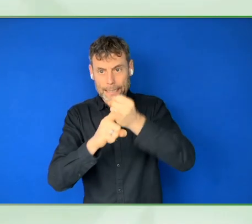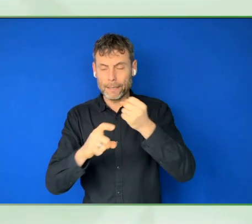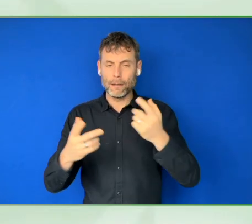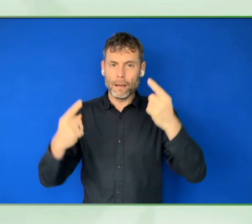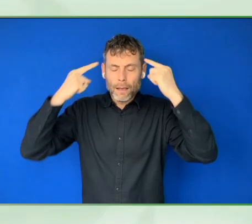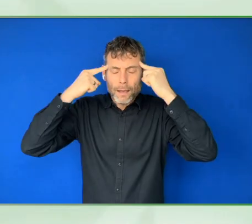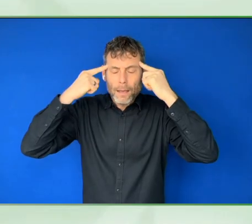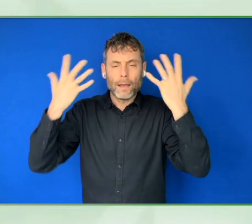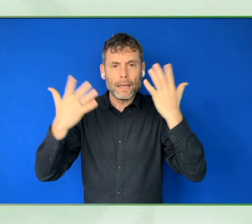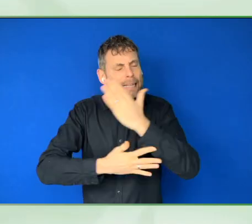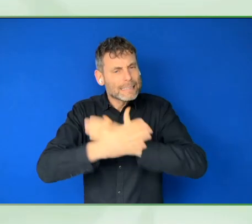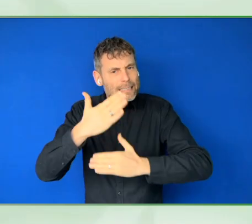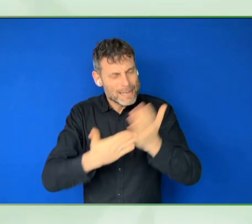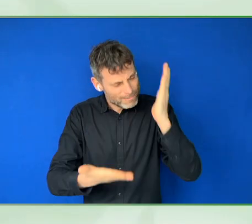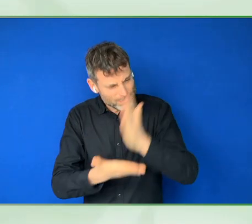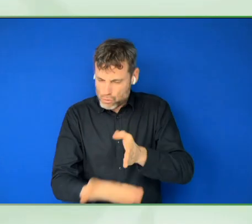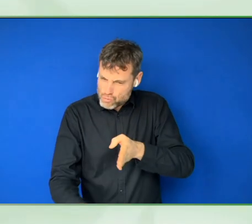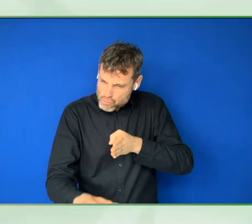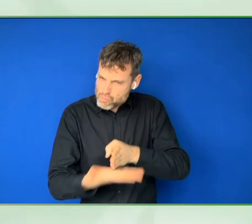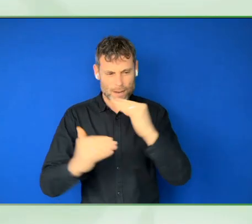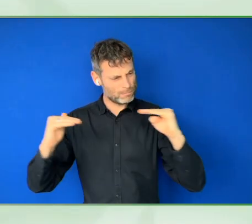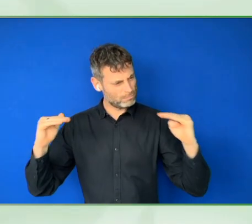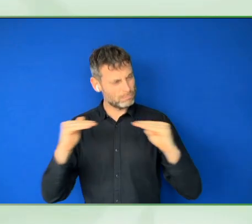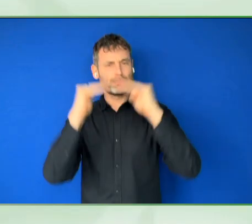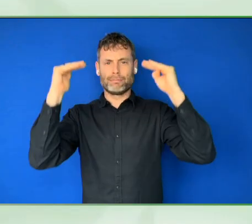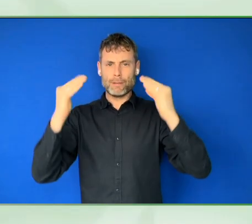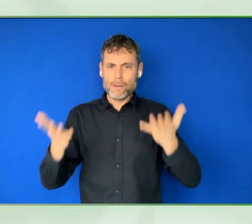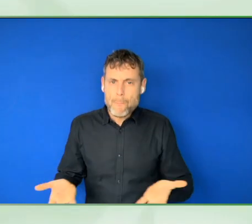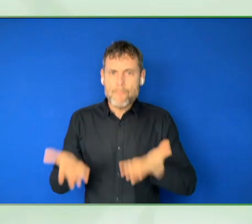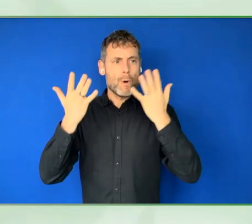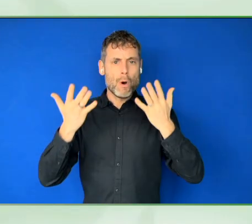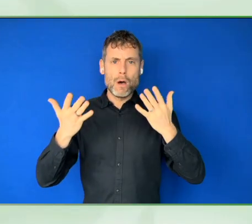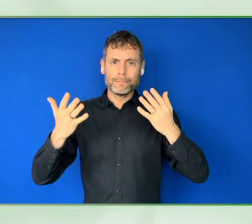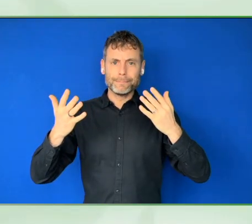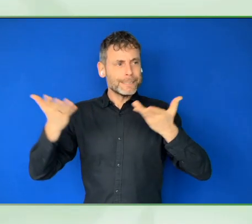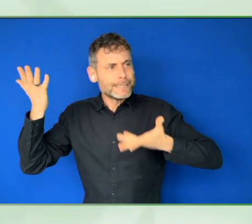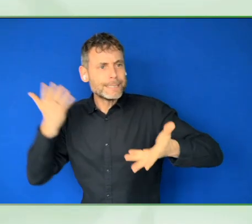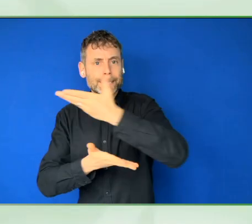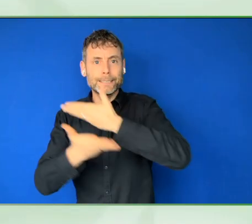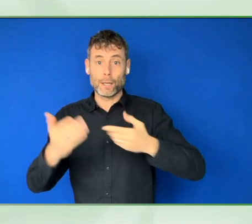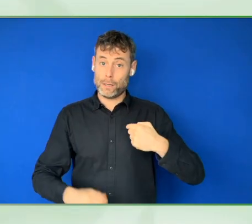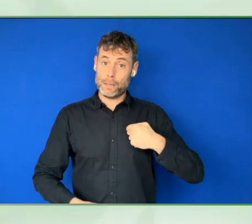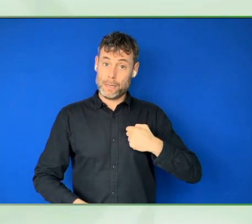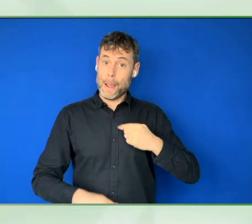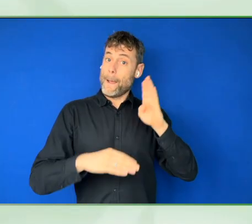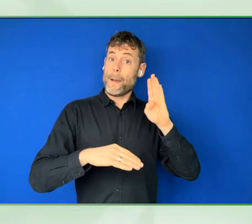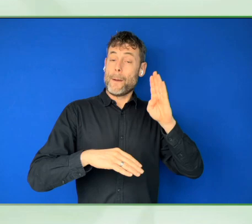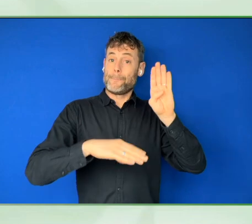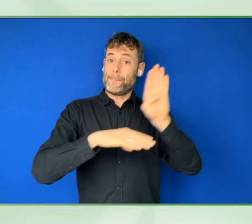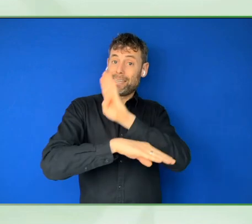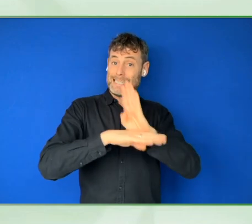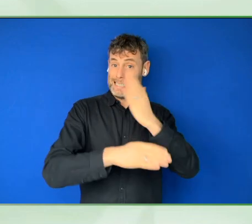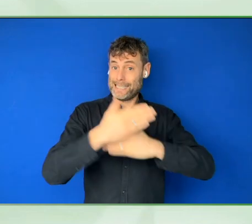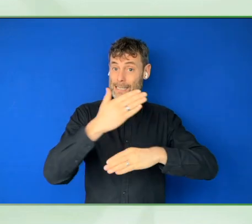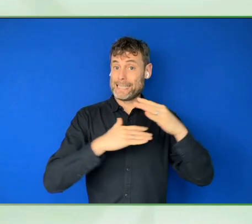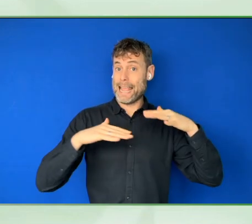thing. And we thought that our job with the Business Disability Network was to persuade business that